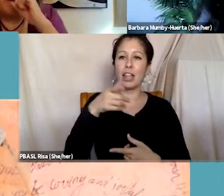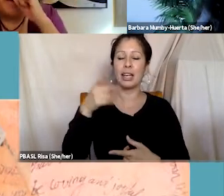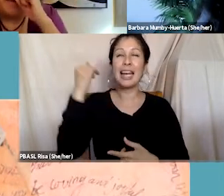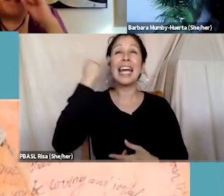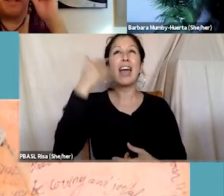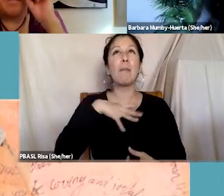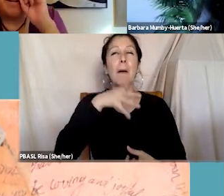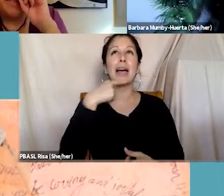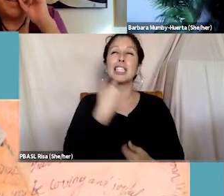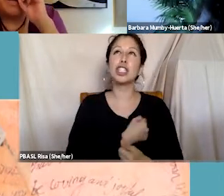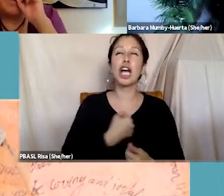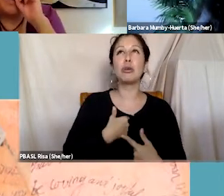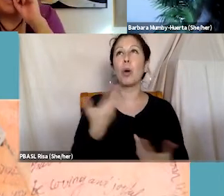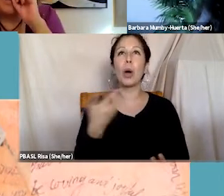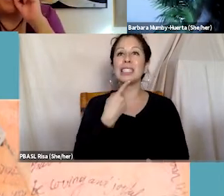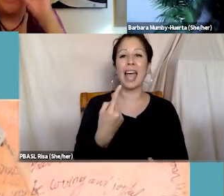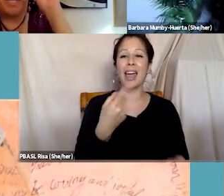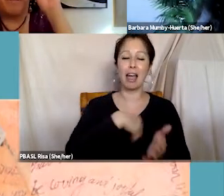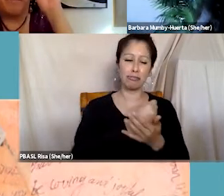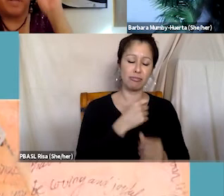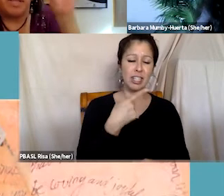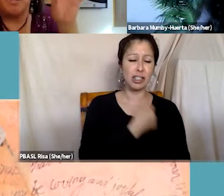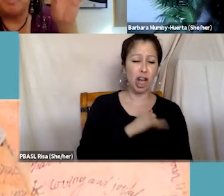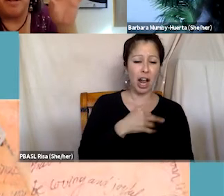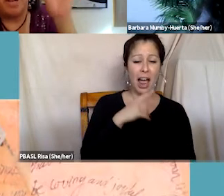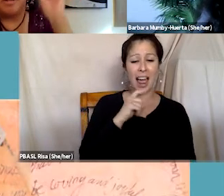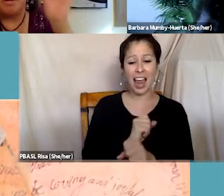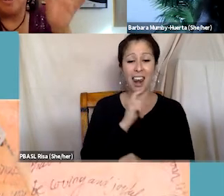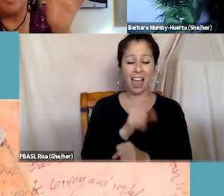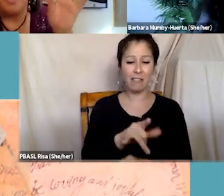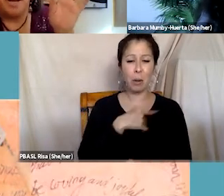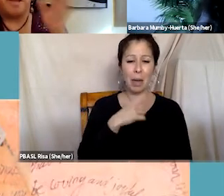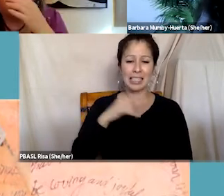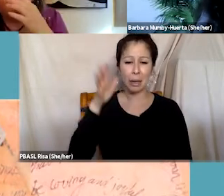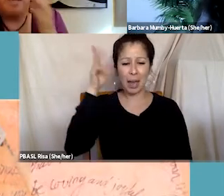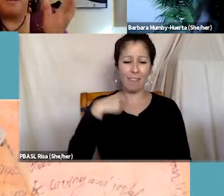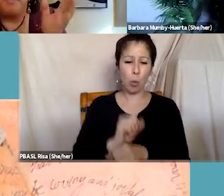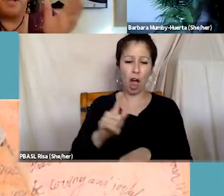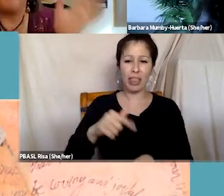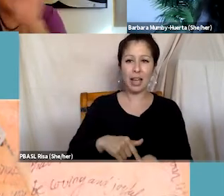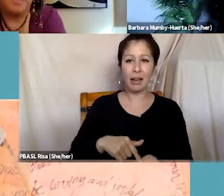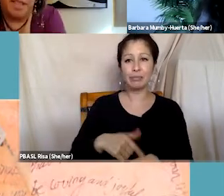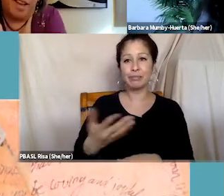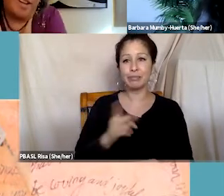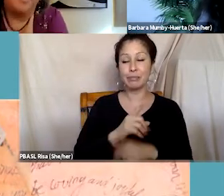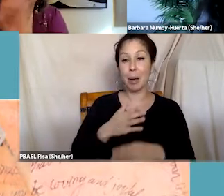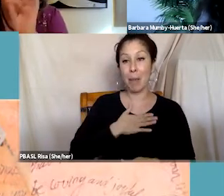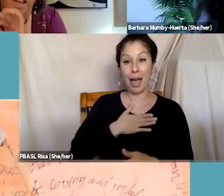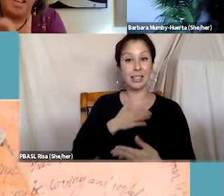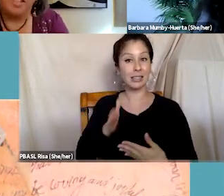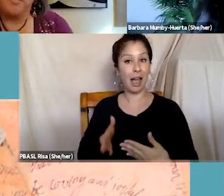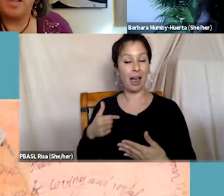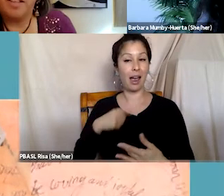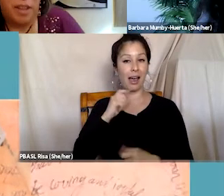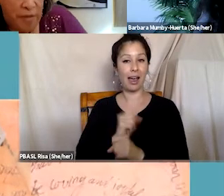Like, sorry, Janet, I actually loved you, but I was a single parent and I had to work all the time. But on my side,